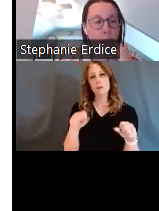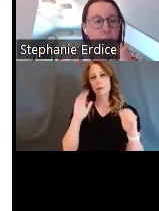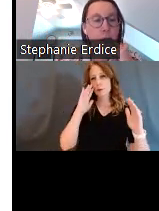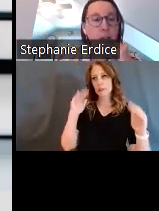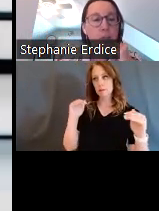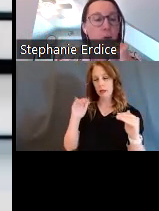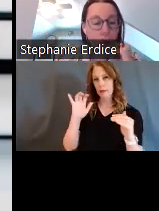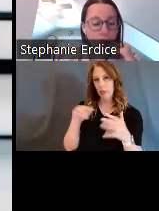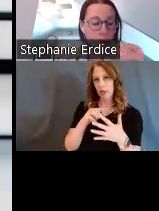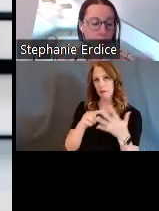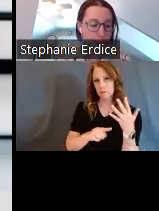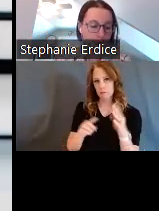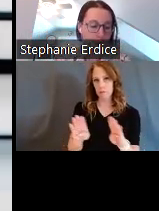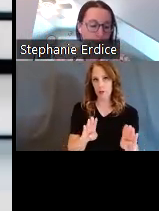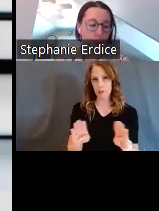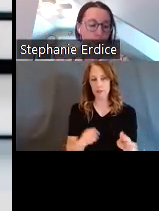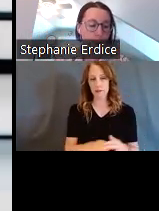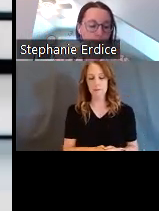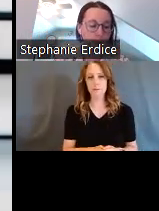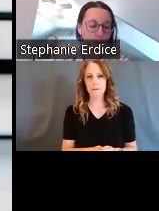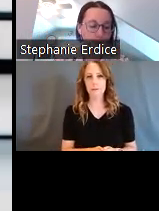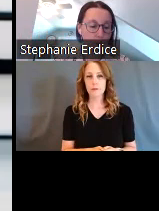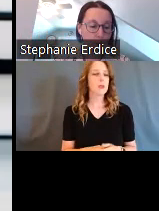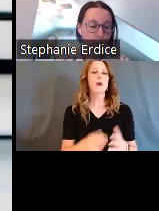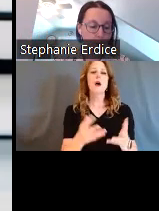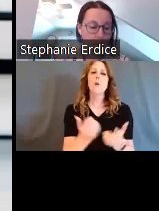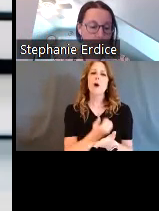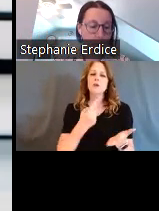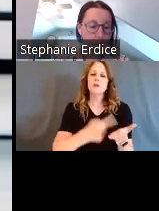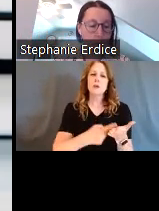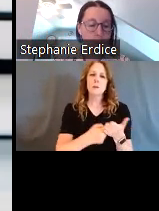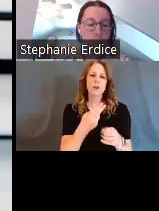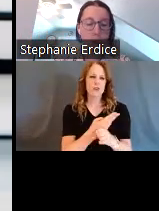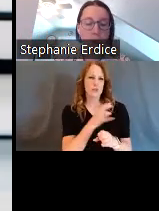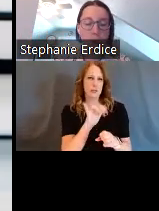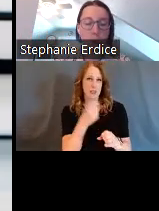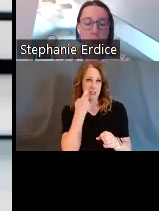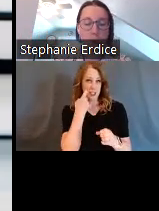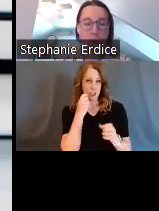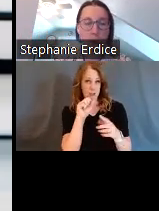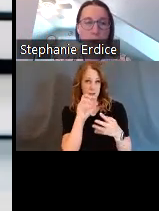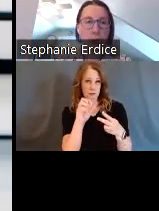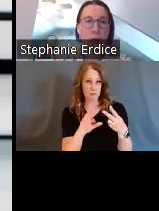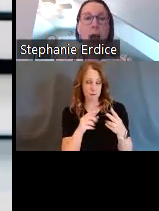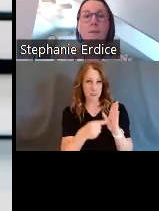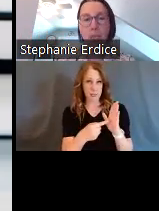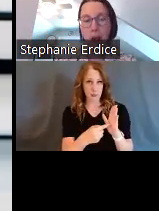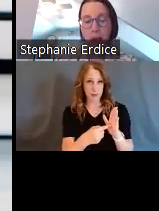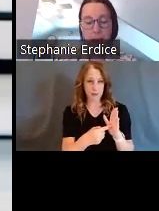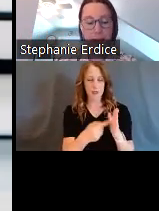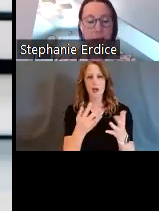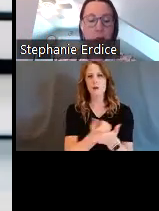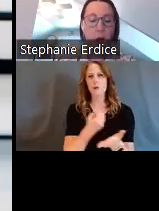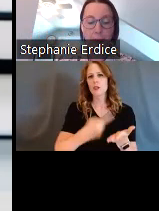from them. So I want to talk about using those two examples. I want to talk a little bit about